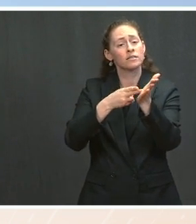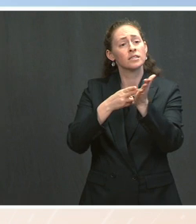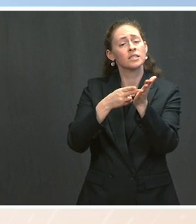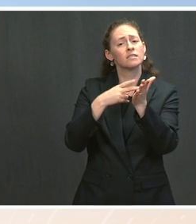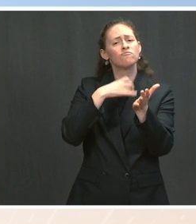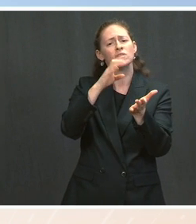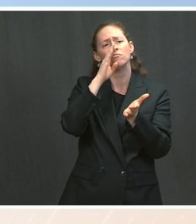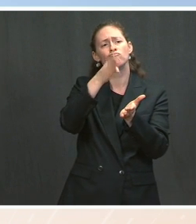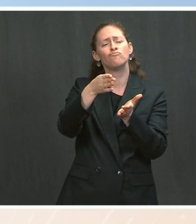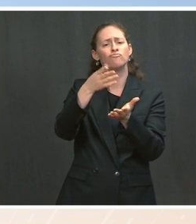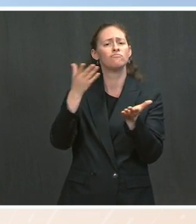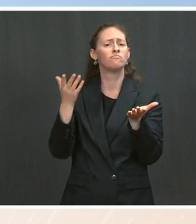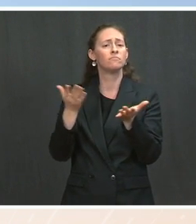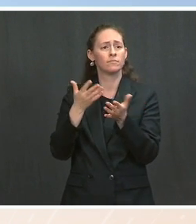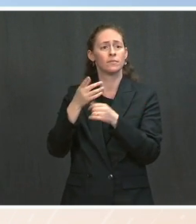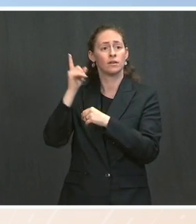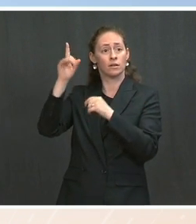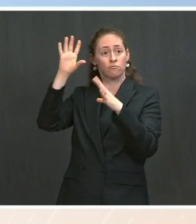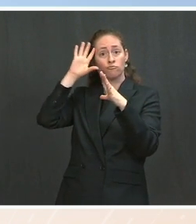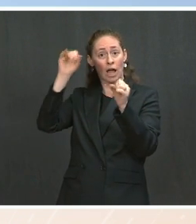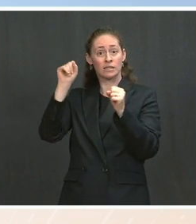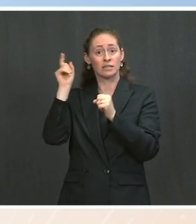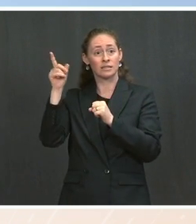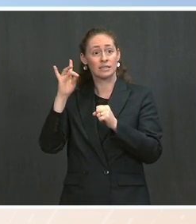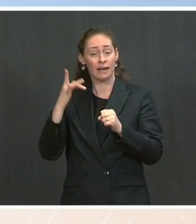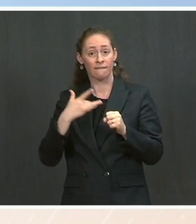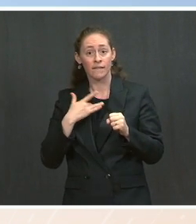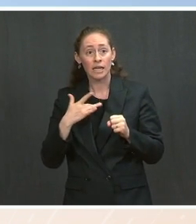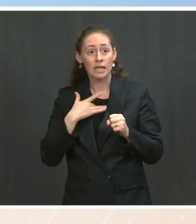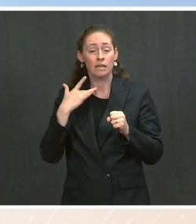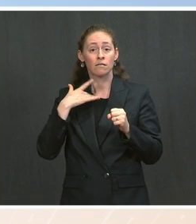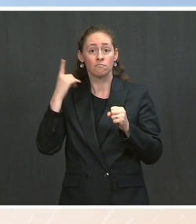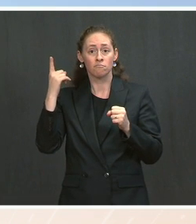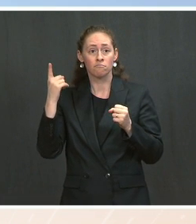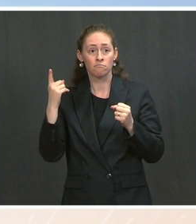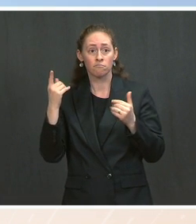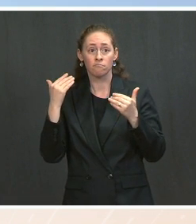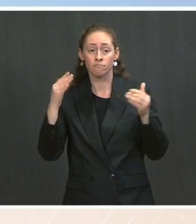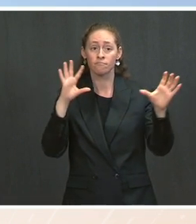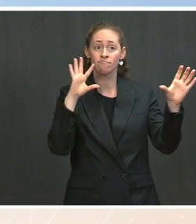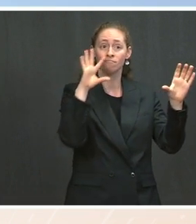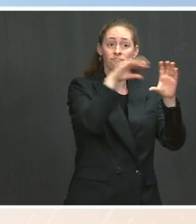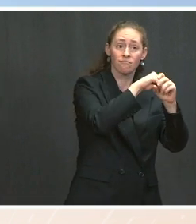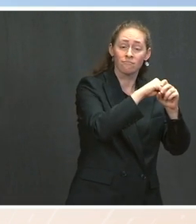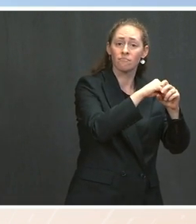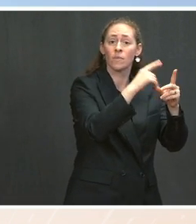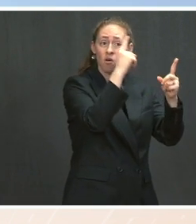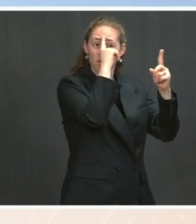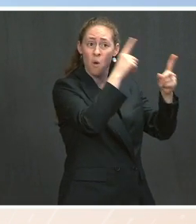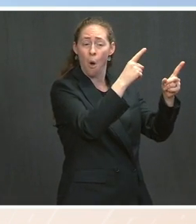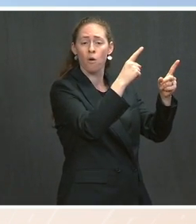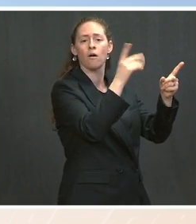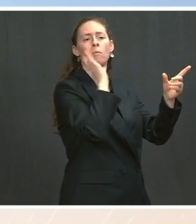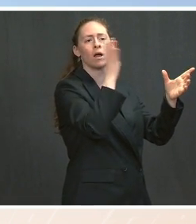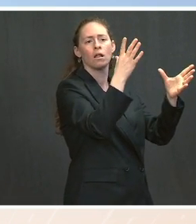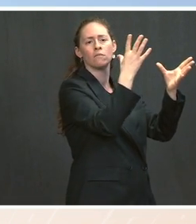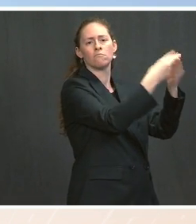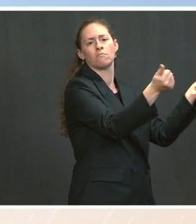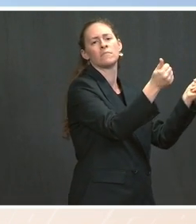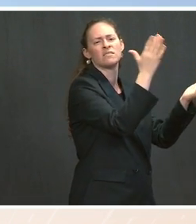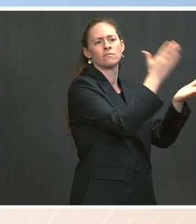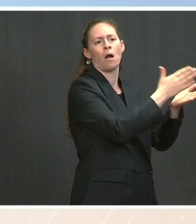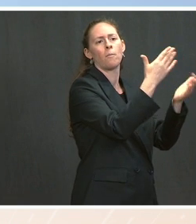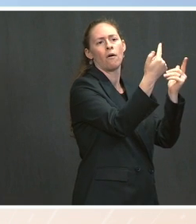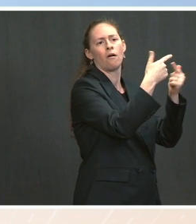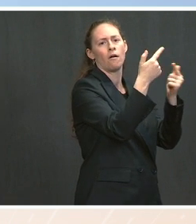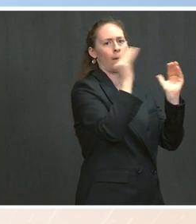these conflicts have been in the past. Go ahead. Go ahead, Darlene. Go ahead. We also heard this week a lot of Democrats shifting their tone